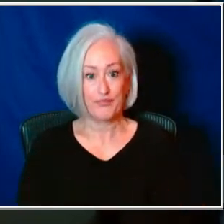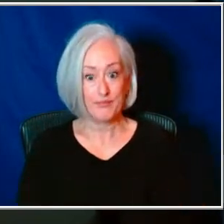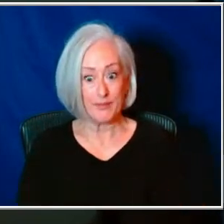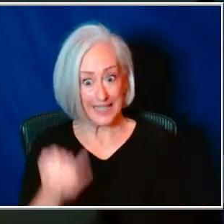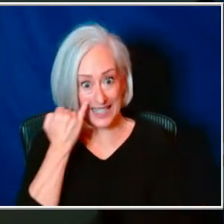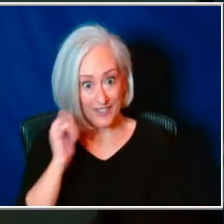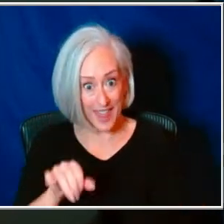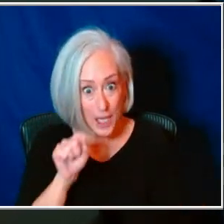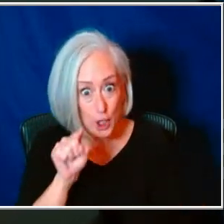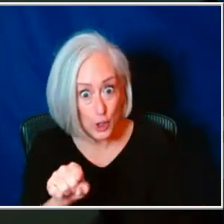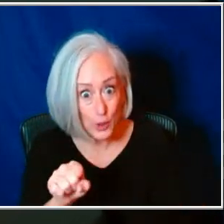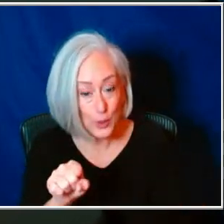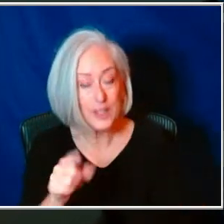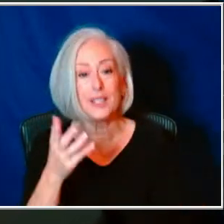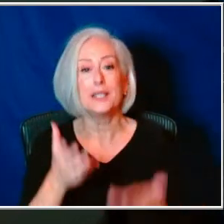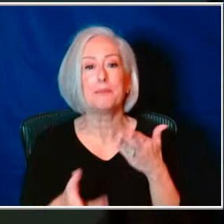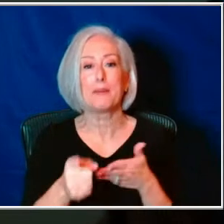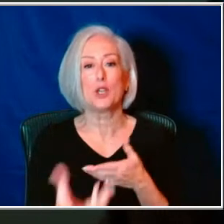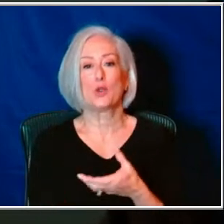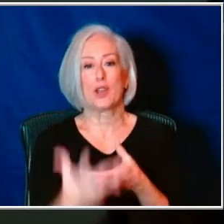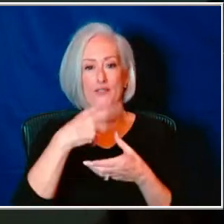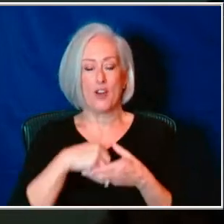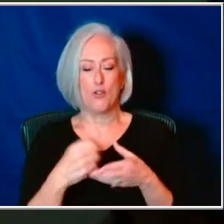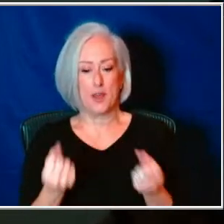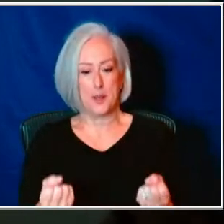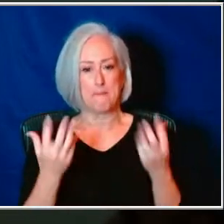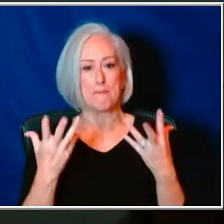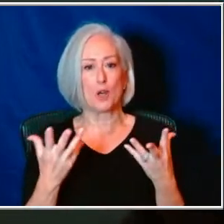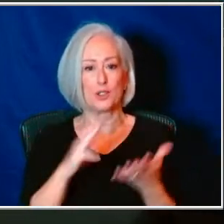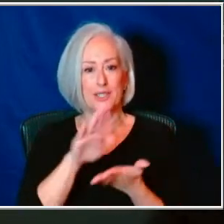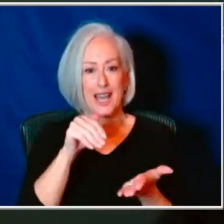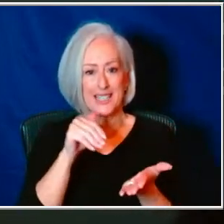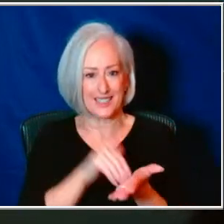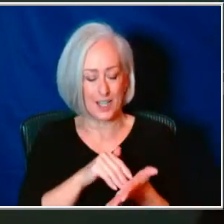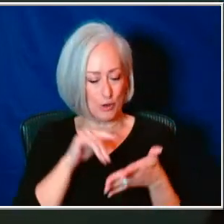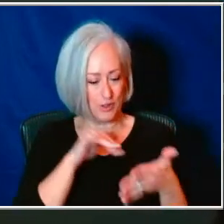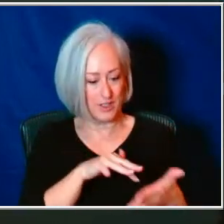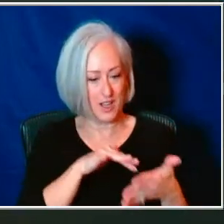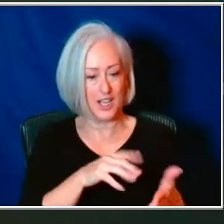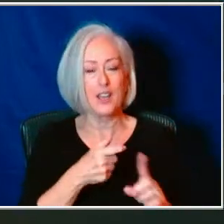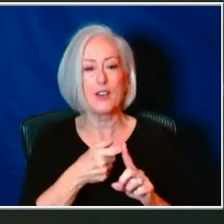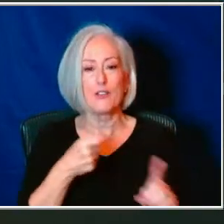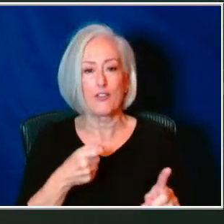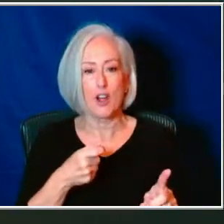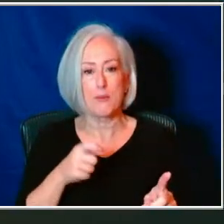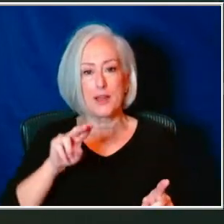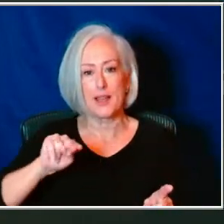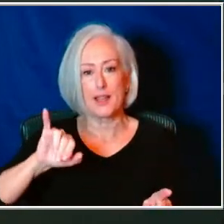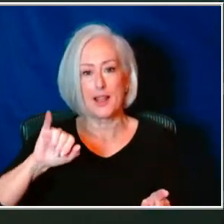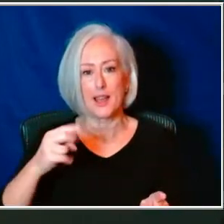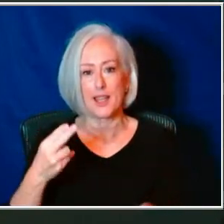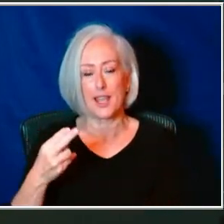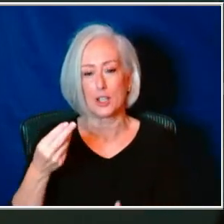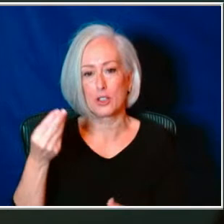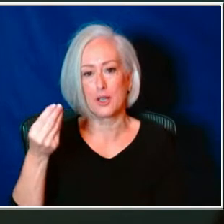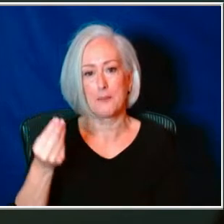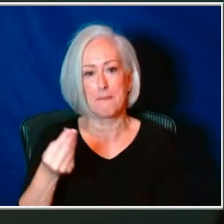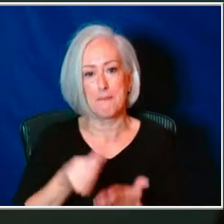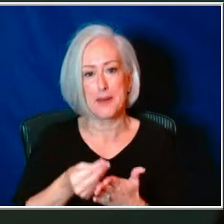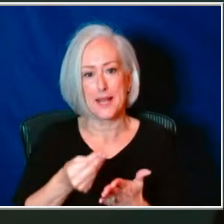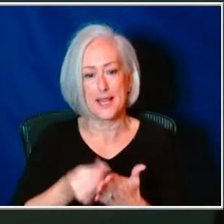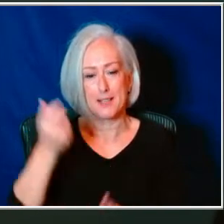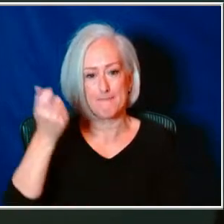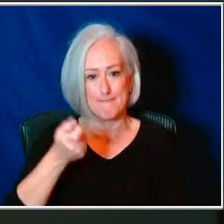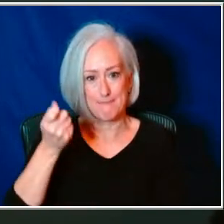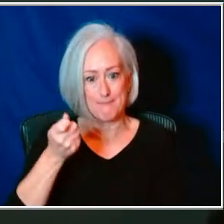in a multi-center study funded through a National Institute of Health grant, awarded to only 13 sites across the country, and we are one of